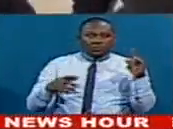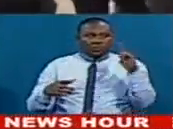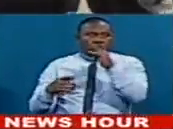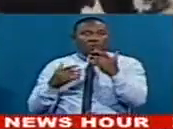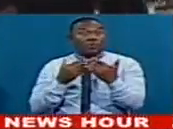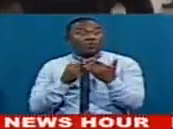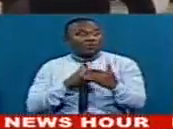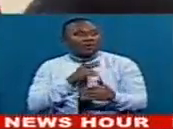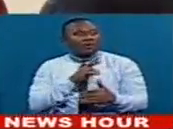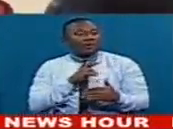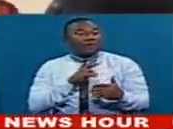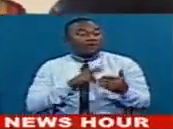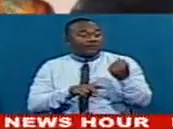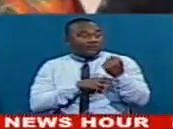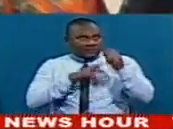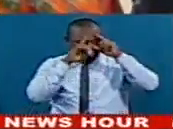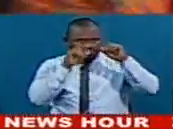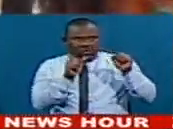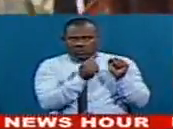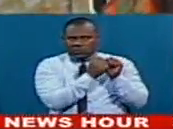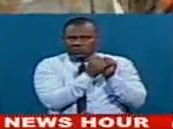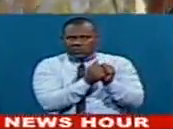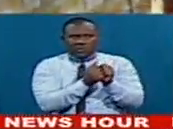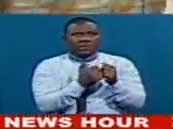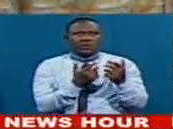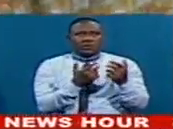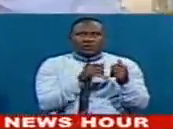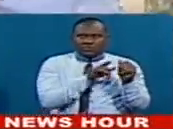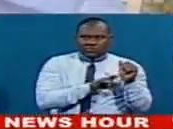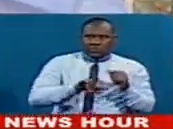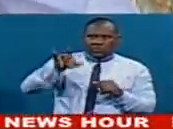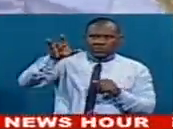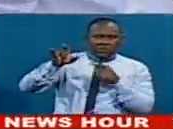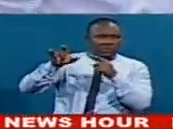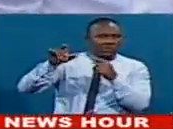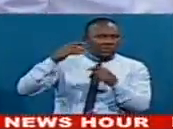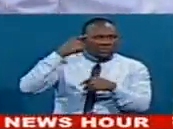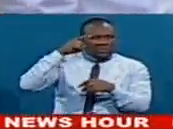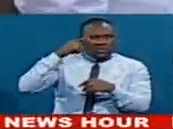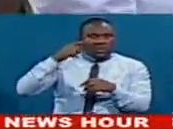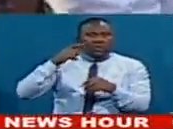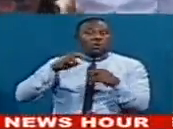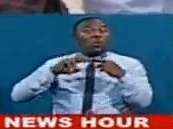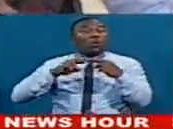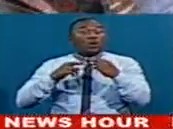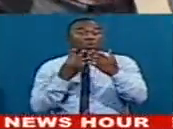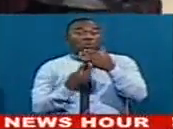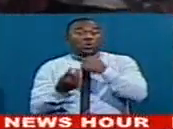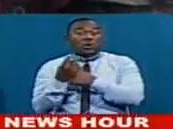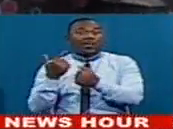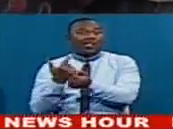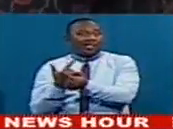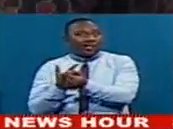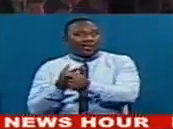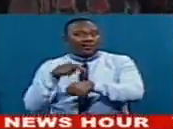Vice President Dr. Mahamadou Bawumia. The visit is expected to deepen bilateral relations between Ghana